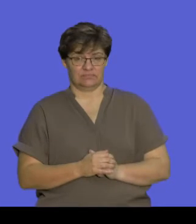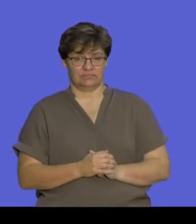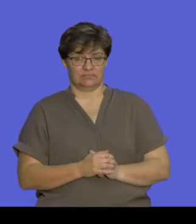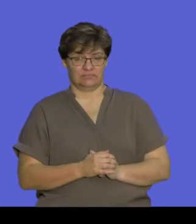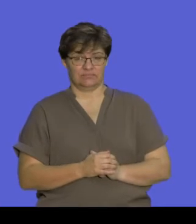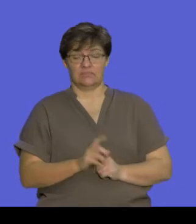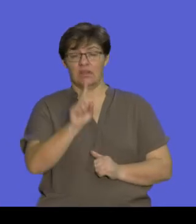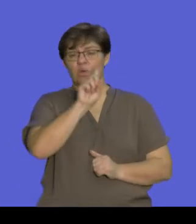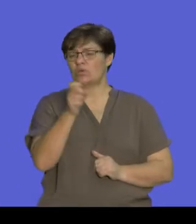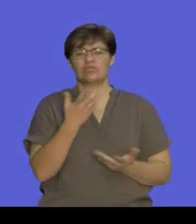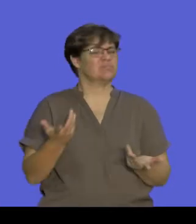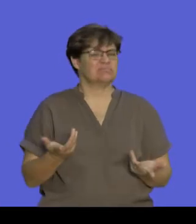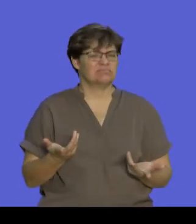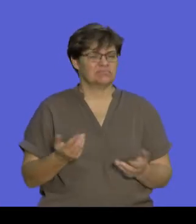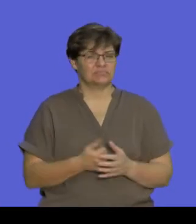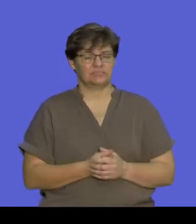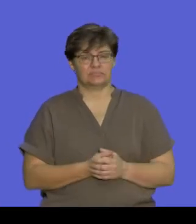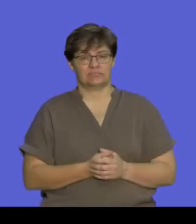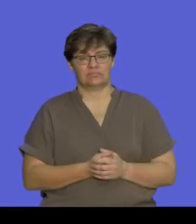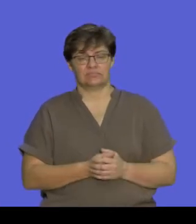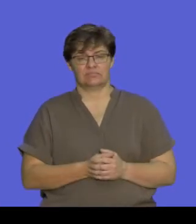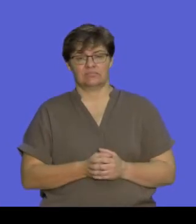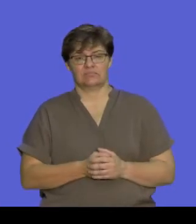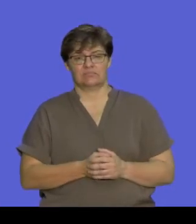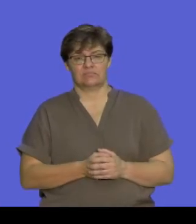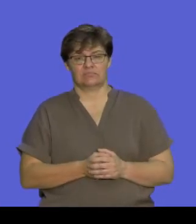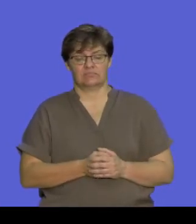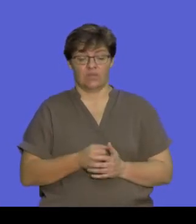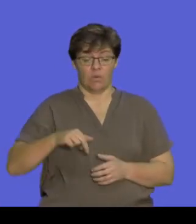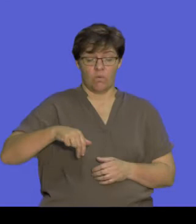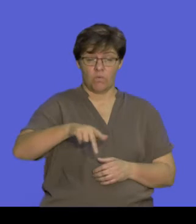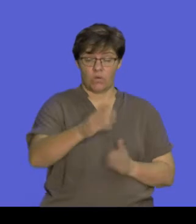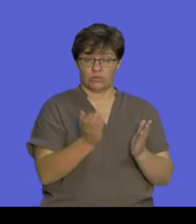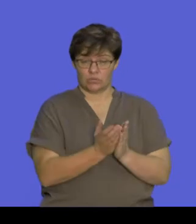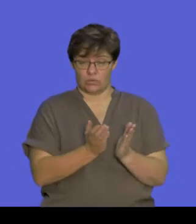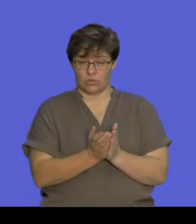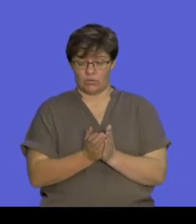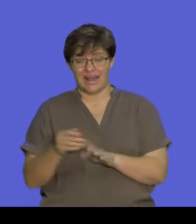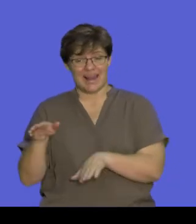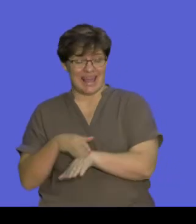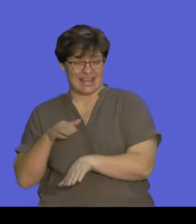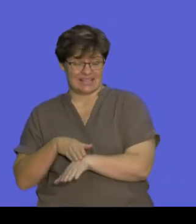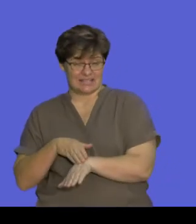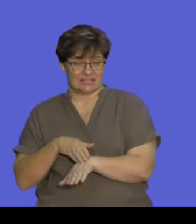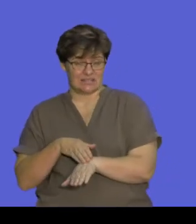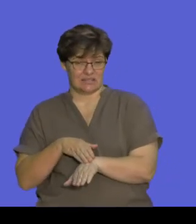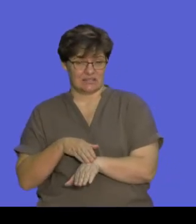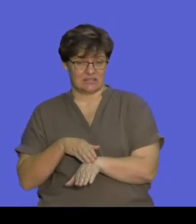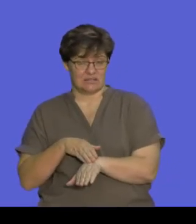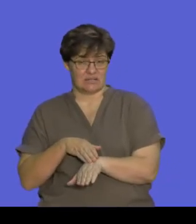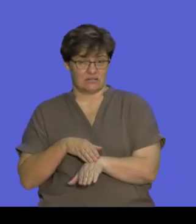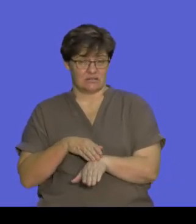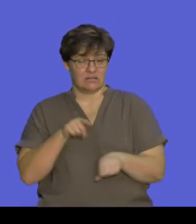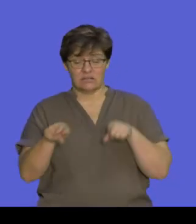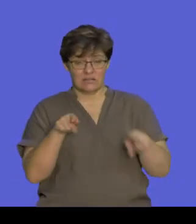is simply this: are walking to school and being late independent